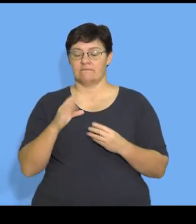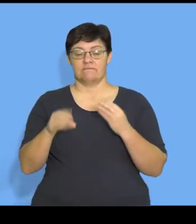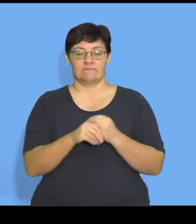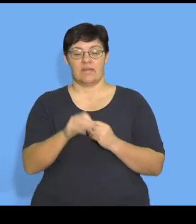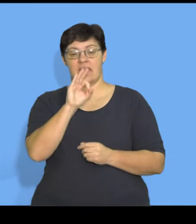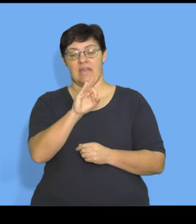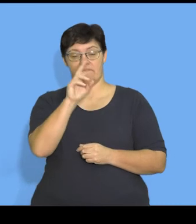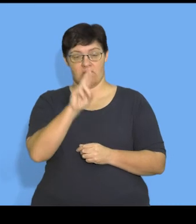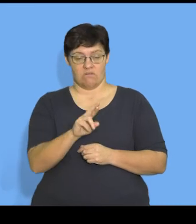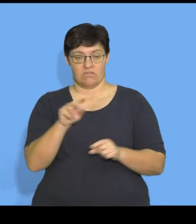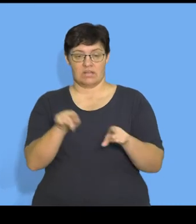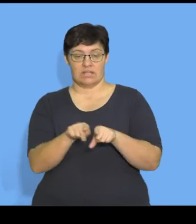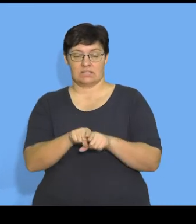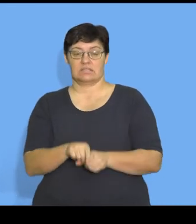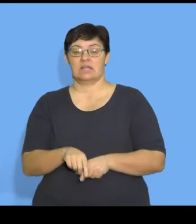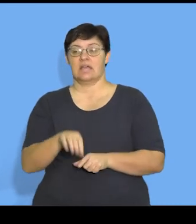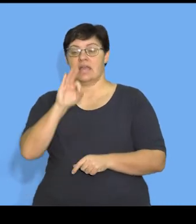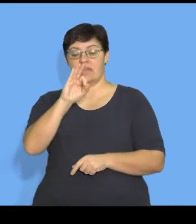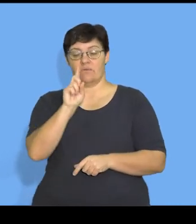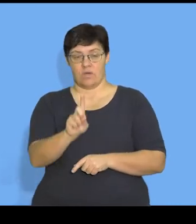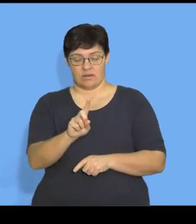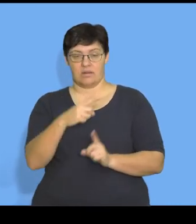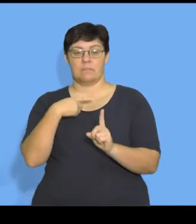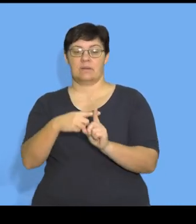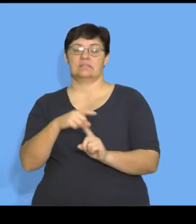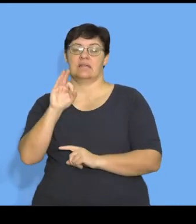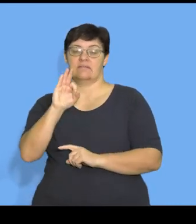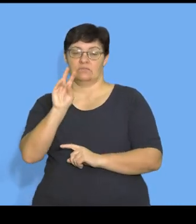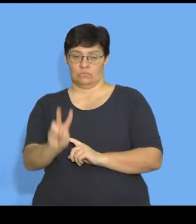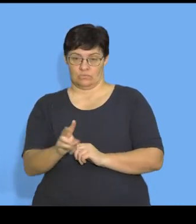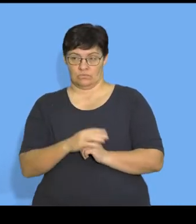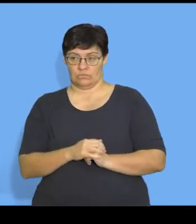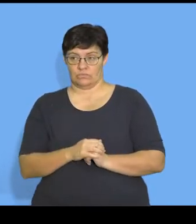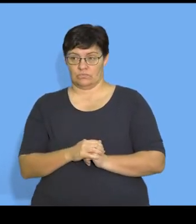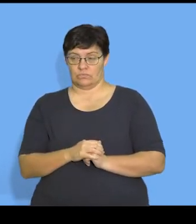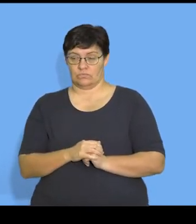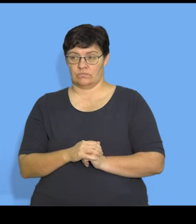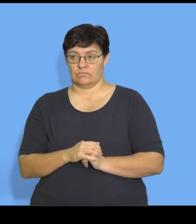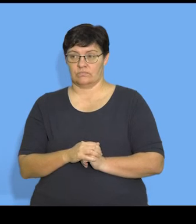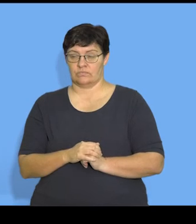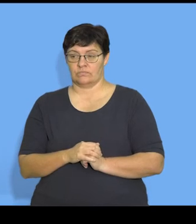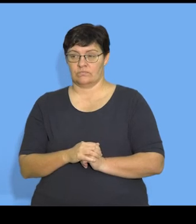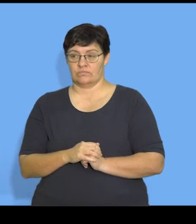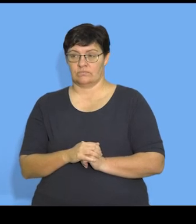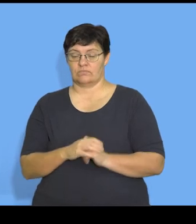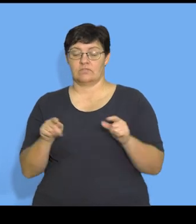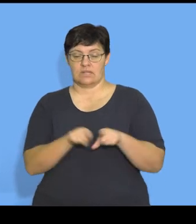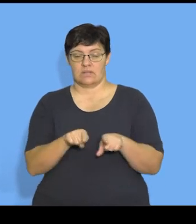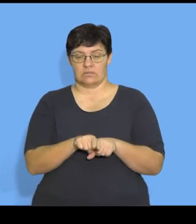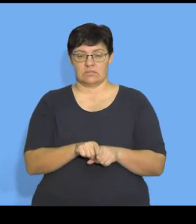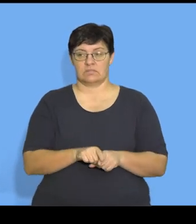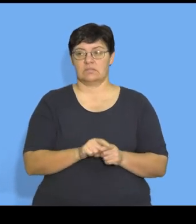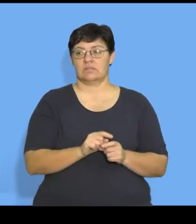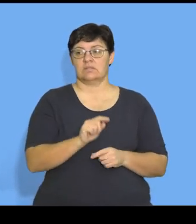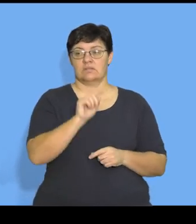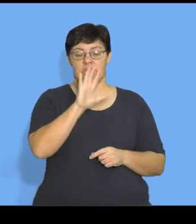my resultant is my first plus my second. My first